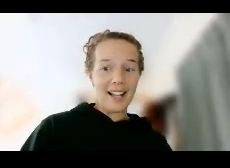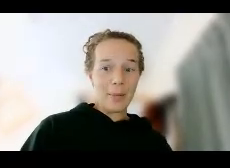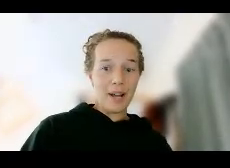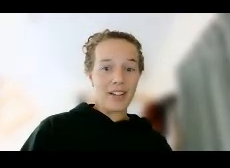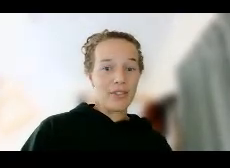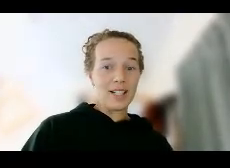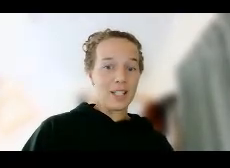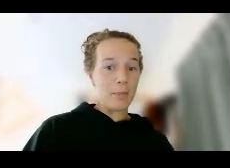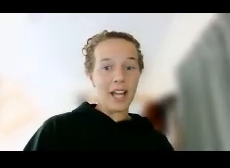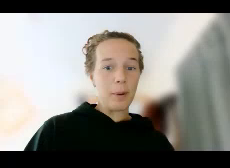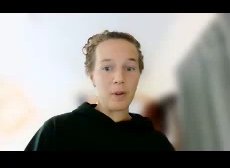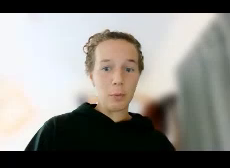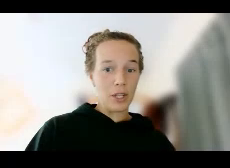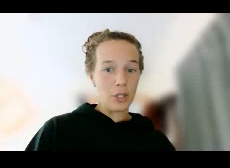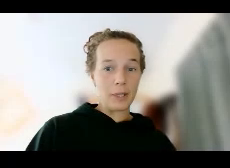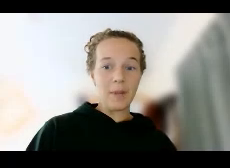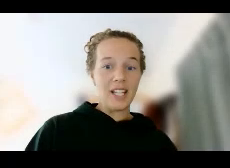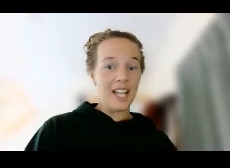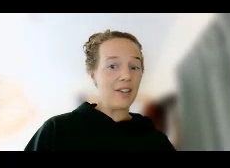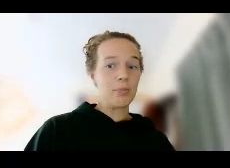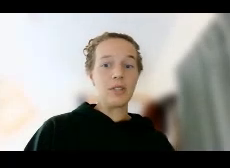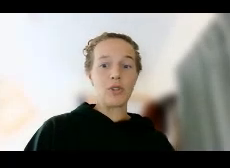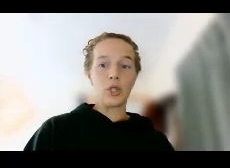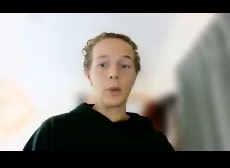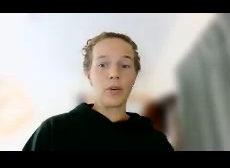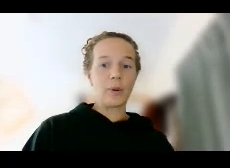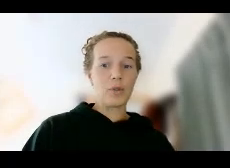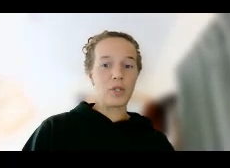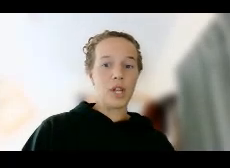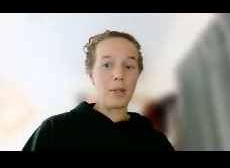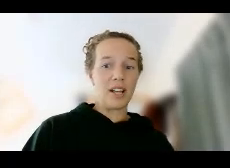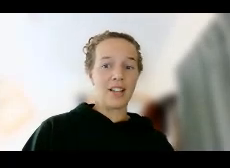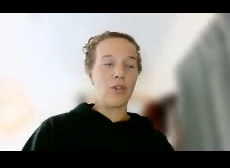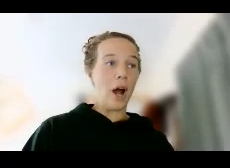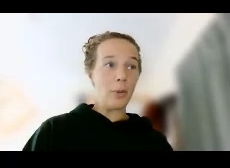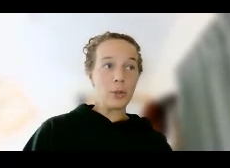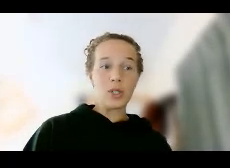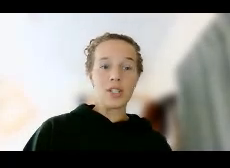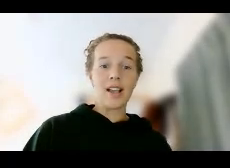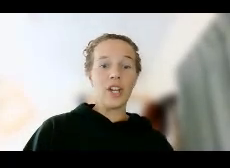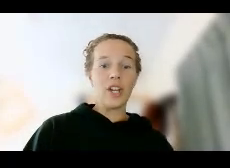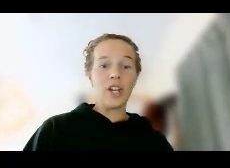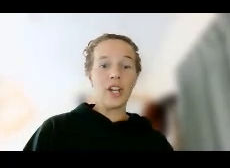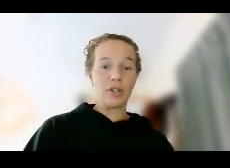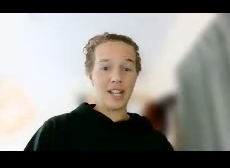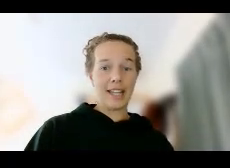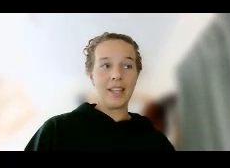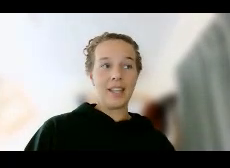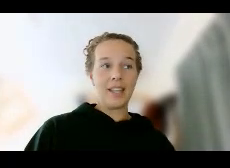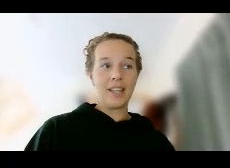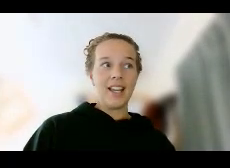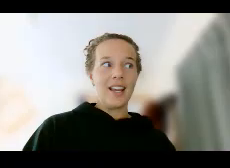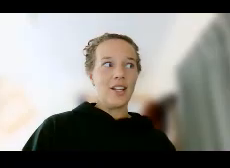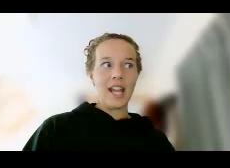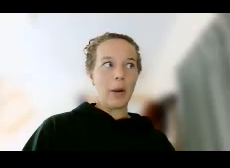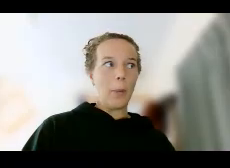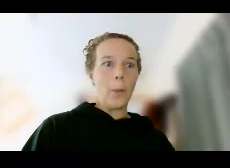I can't help but feel inspired by what's possible. They have been restoring forage fish habitat throughout Puget Sound for